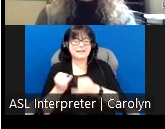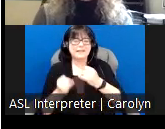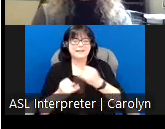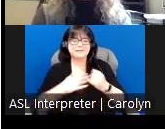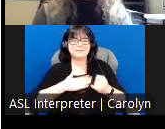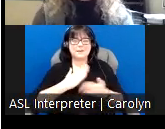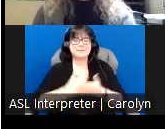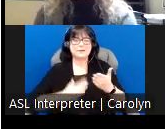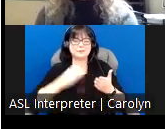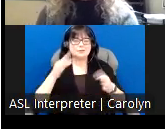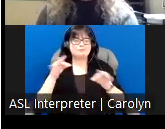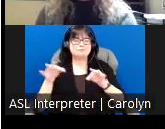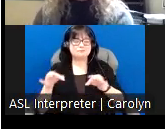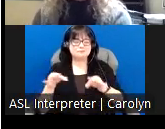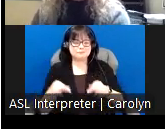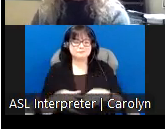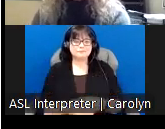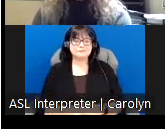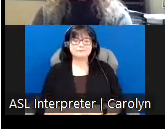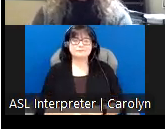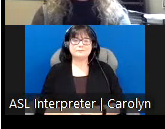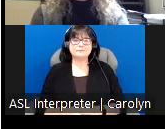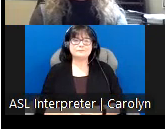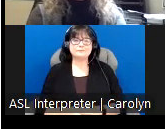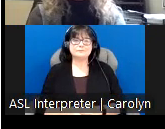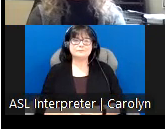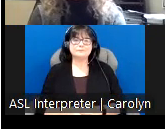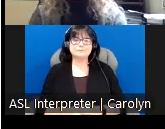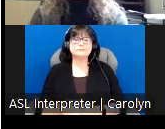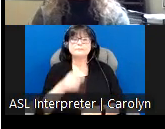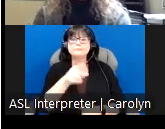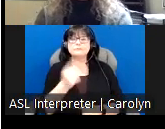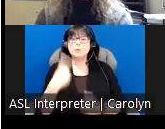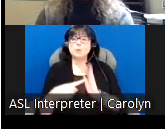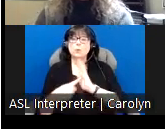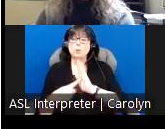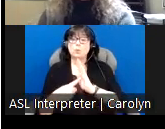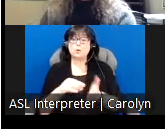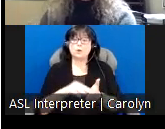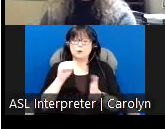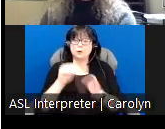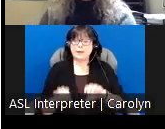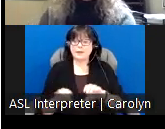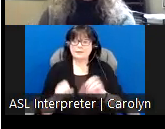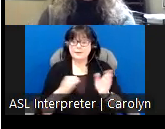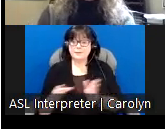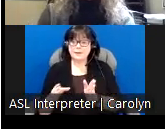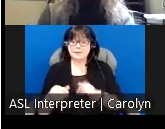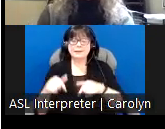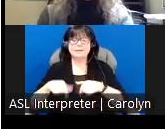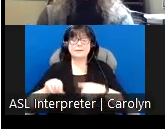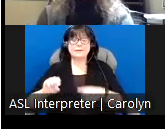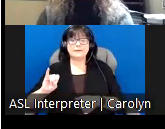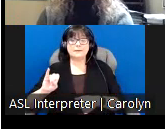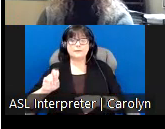So this is an example of a learning activities plan. So here at Sioux College, we don't use